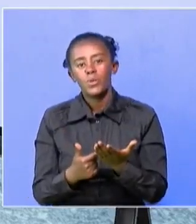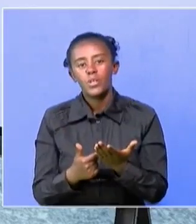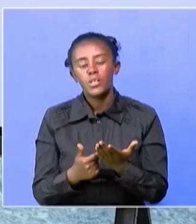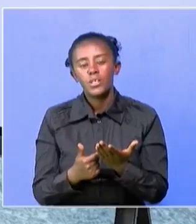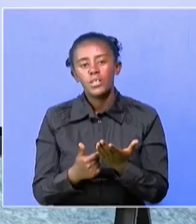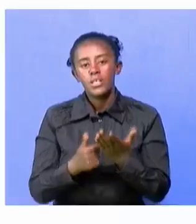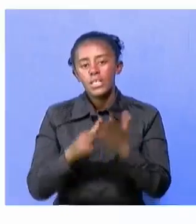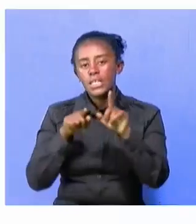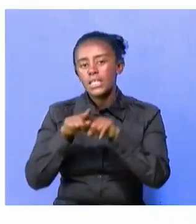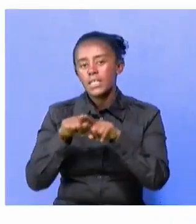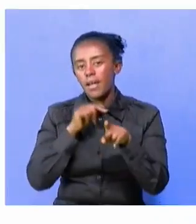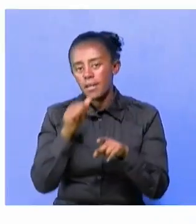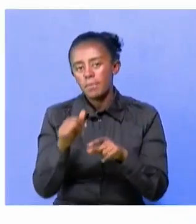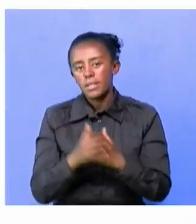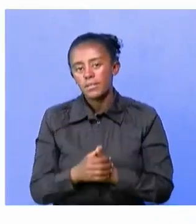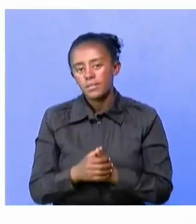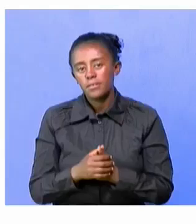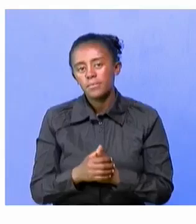disagreement.